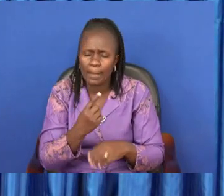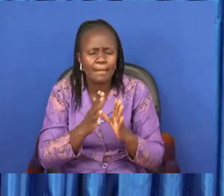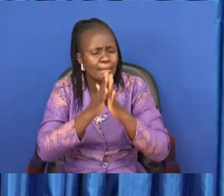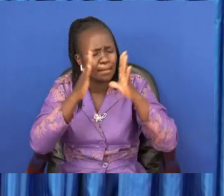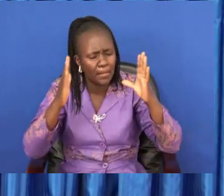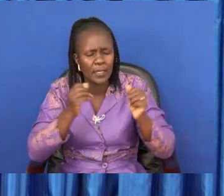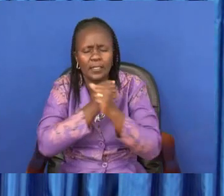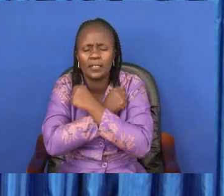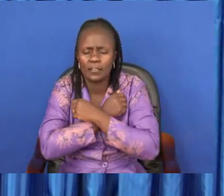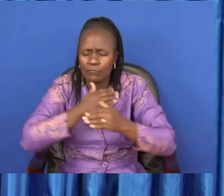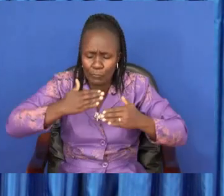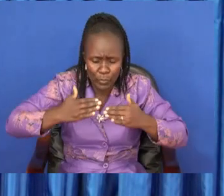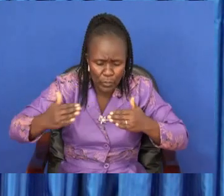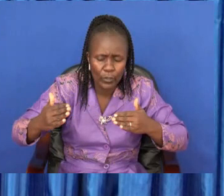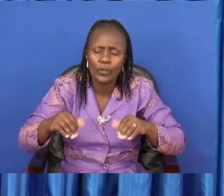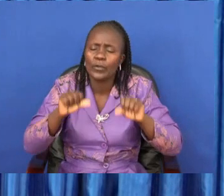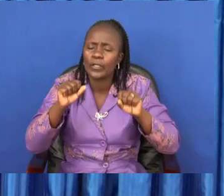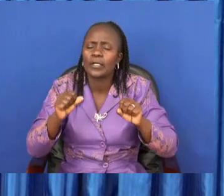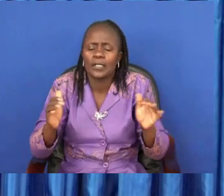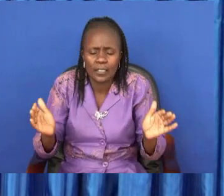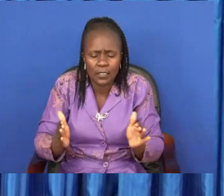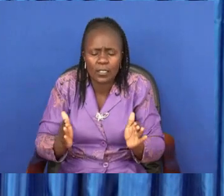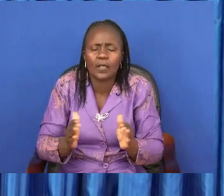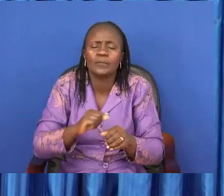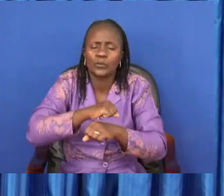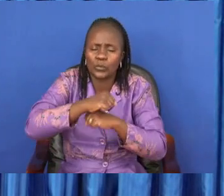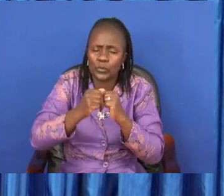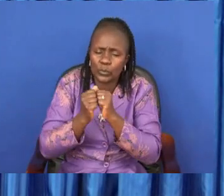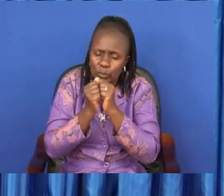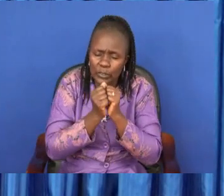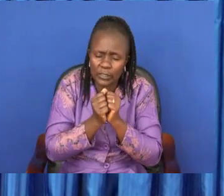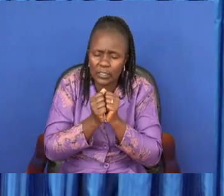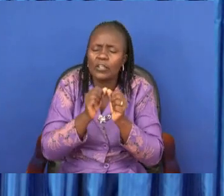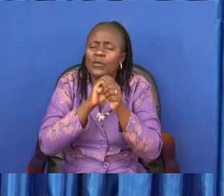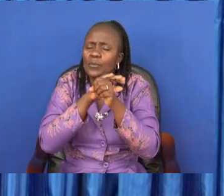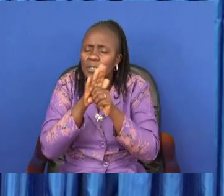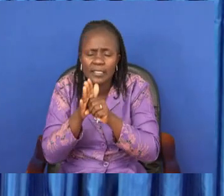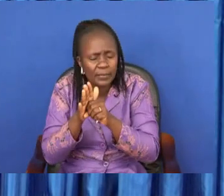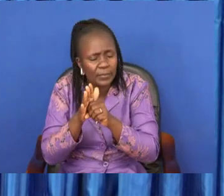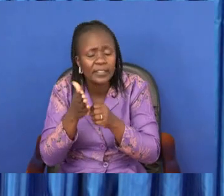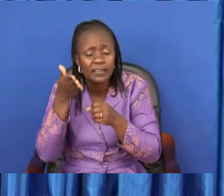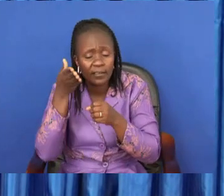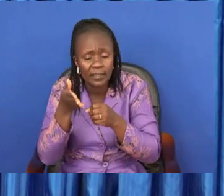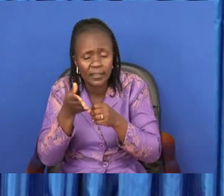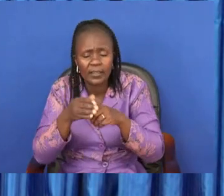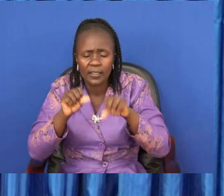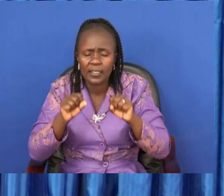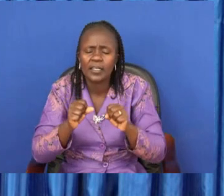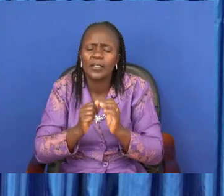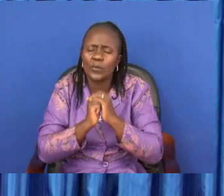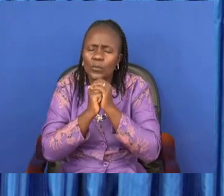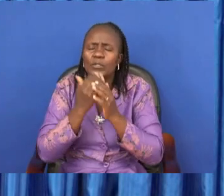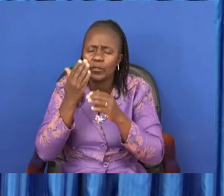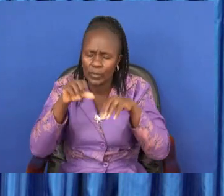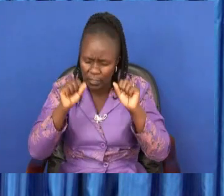much love to the extent that we are able to assemble regardless of the pandemic, and we are able to worship you, we